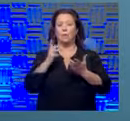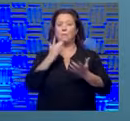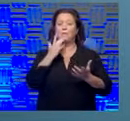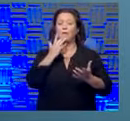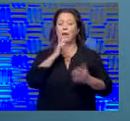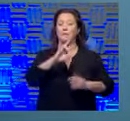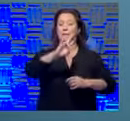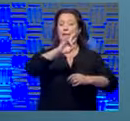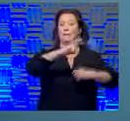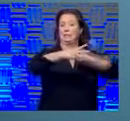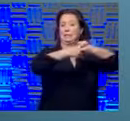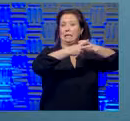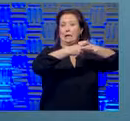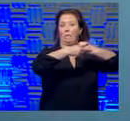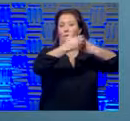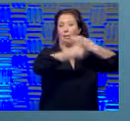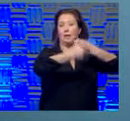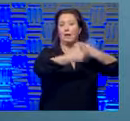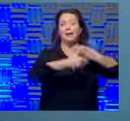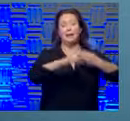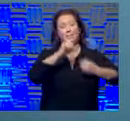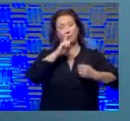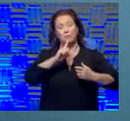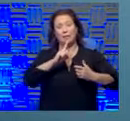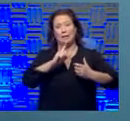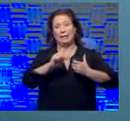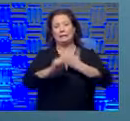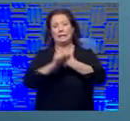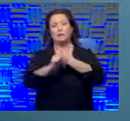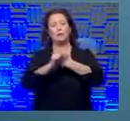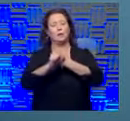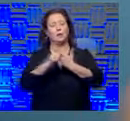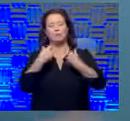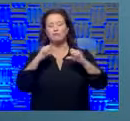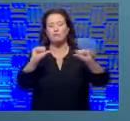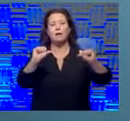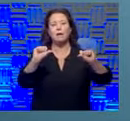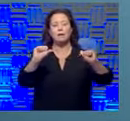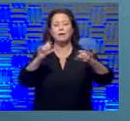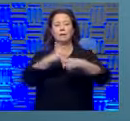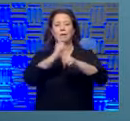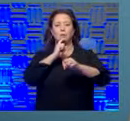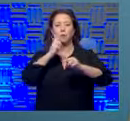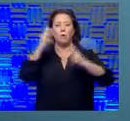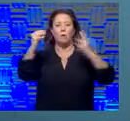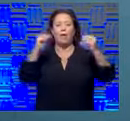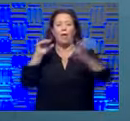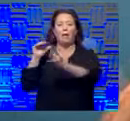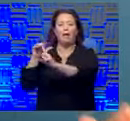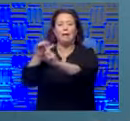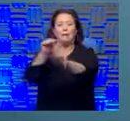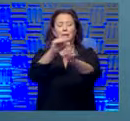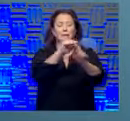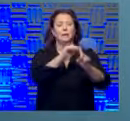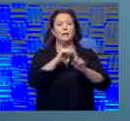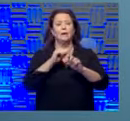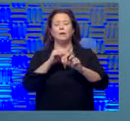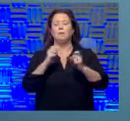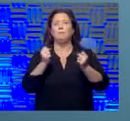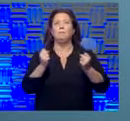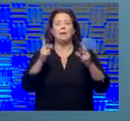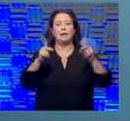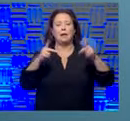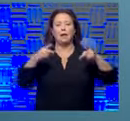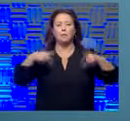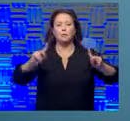So that's cause for alarm. We're doing our due diligence to make sure that we're getting out in the community where we have lots of opportunities